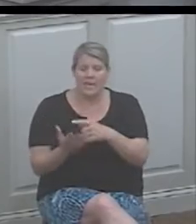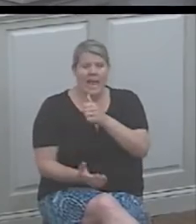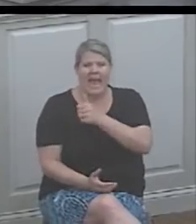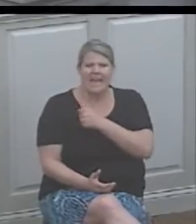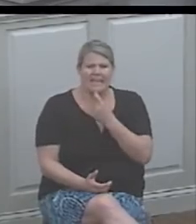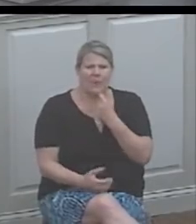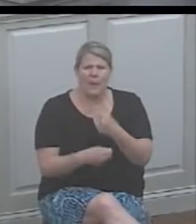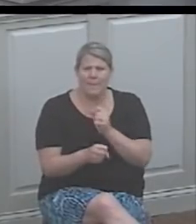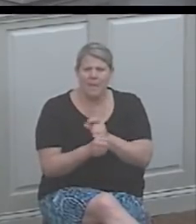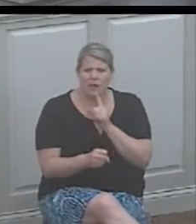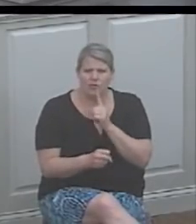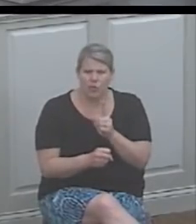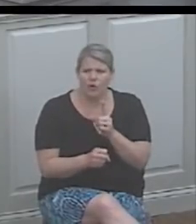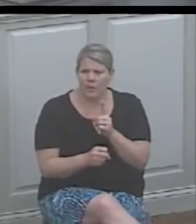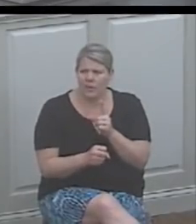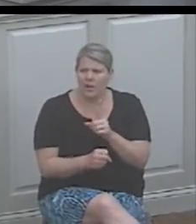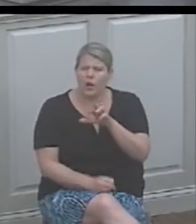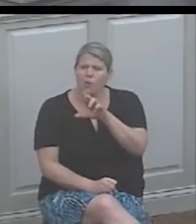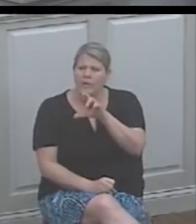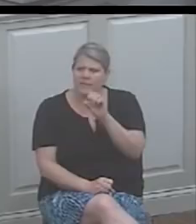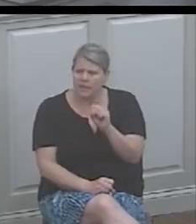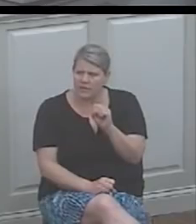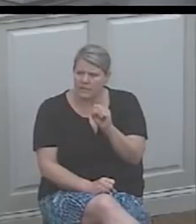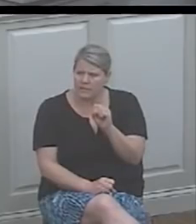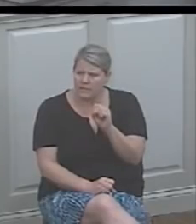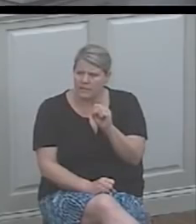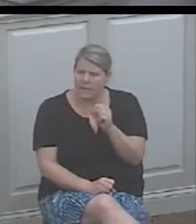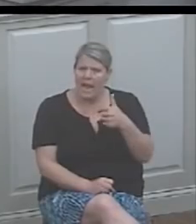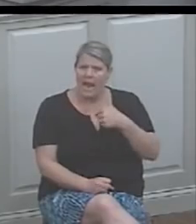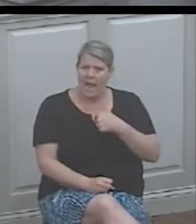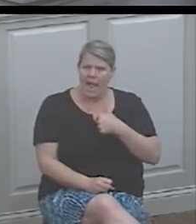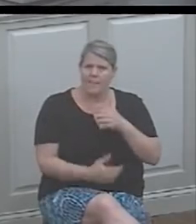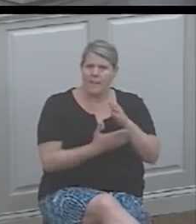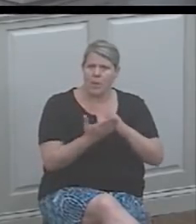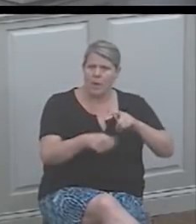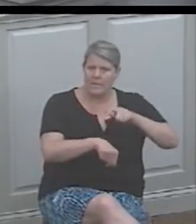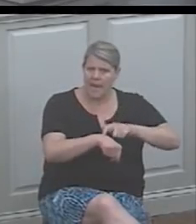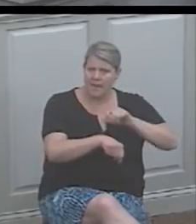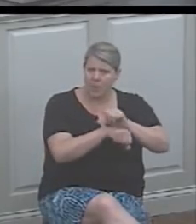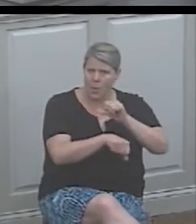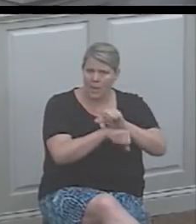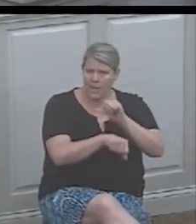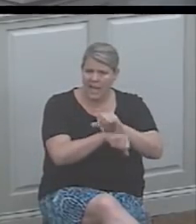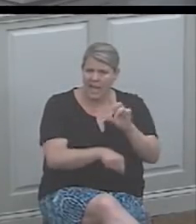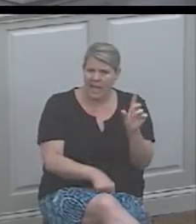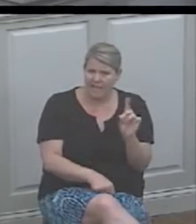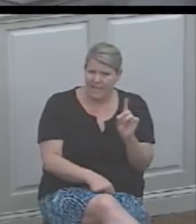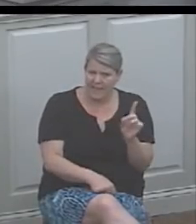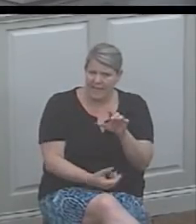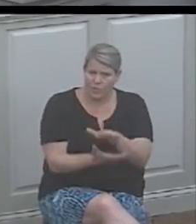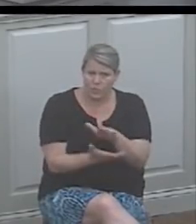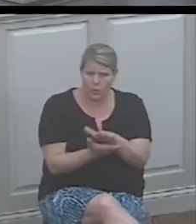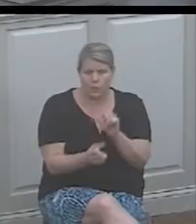record shows that I'm considered a part-time employee of the Danville City Schools, so I'll be abstaining from